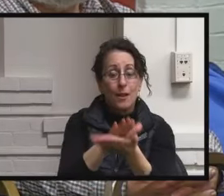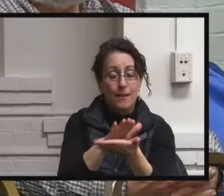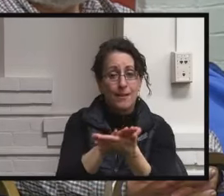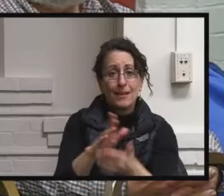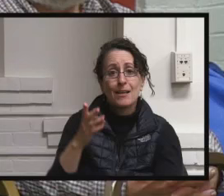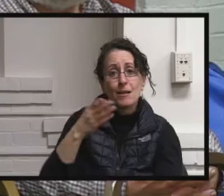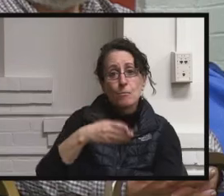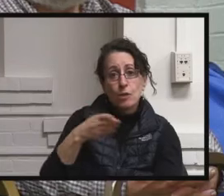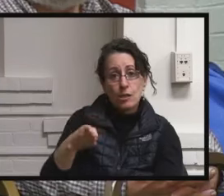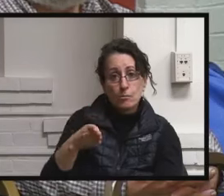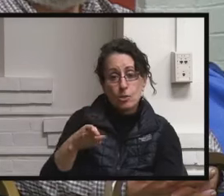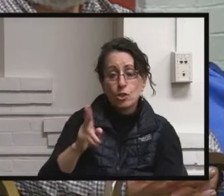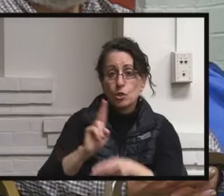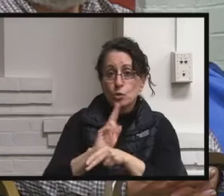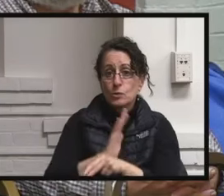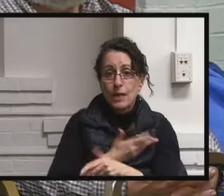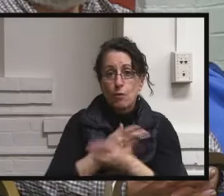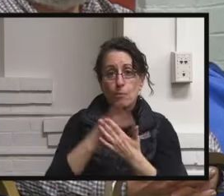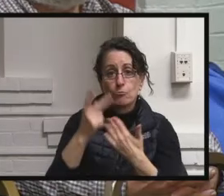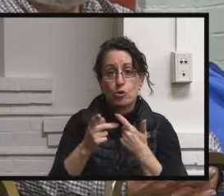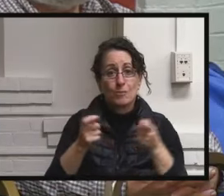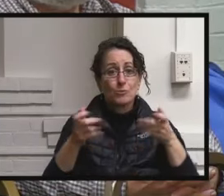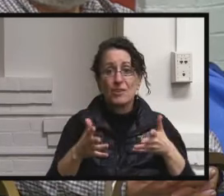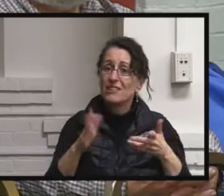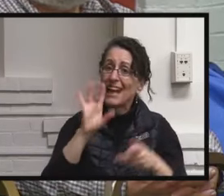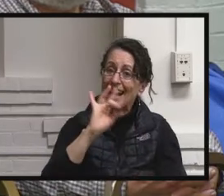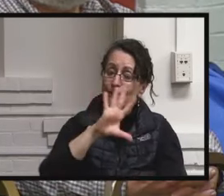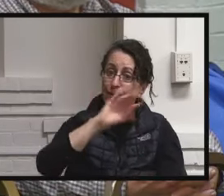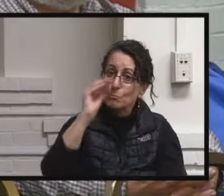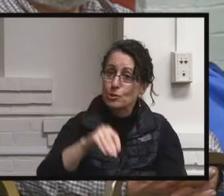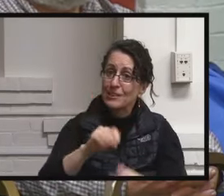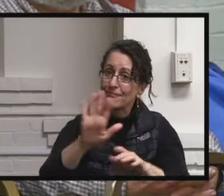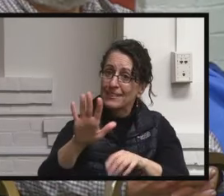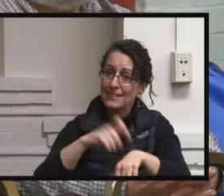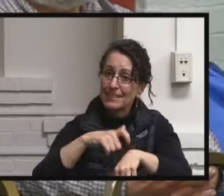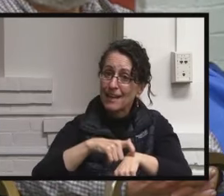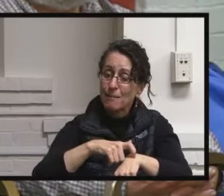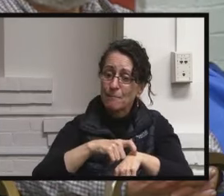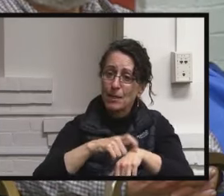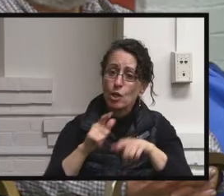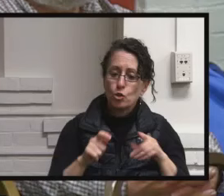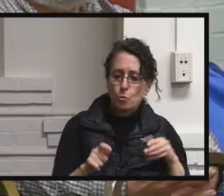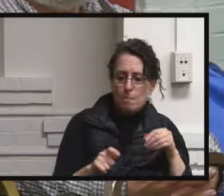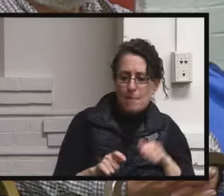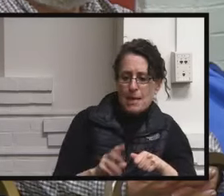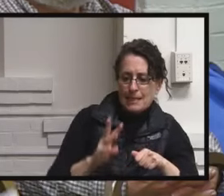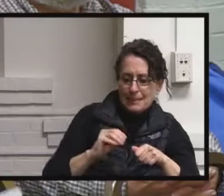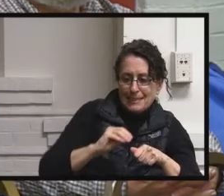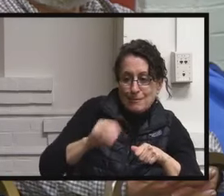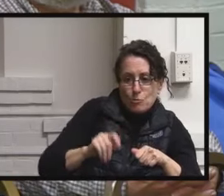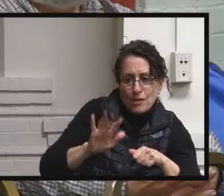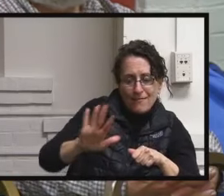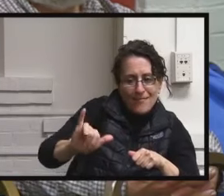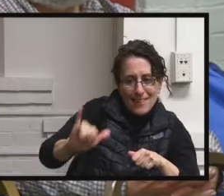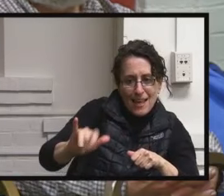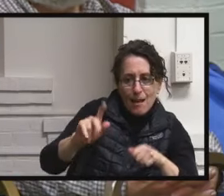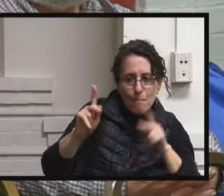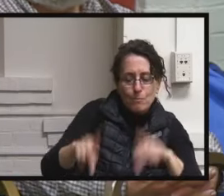our program director 85% of the time, but you're only paying 60% of her time. Do we do that? We